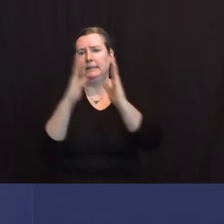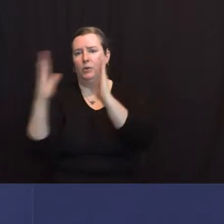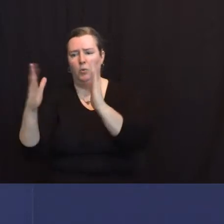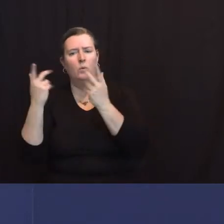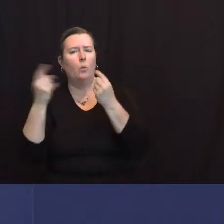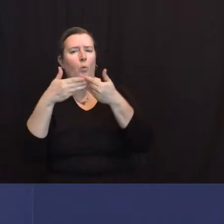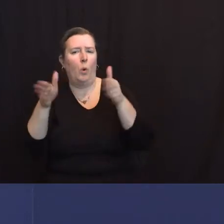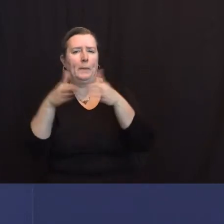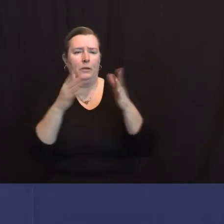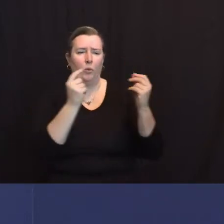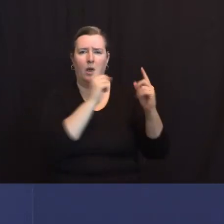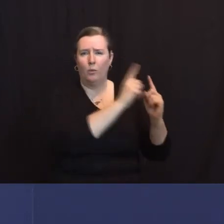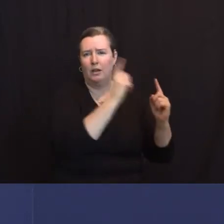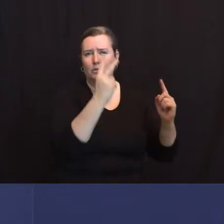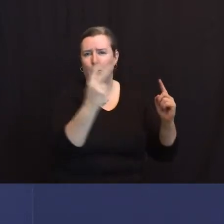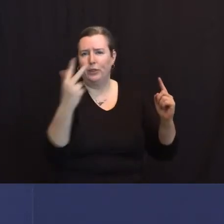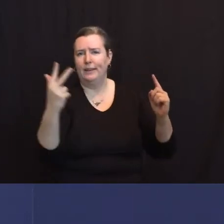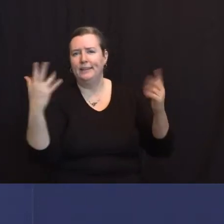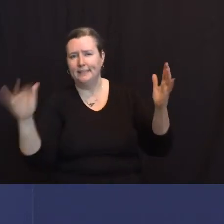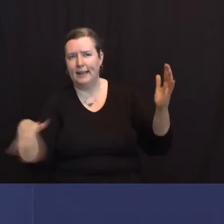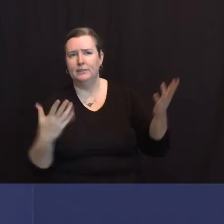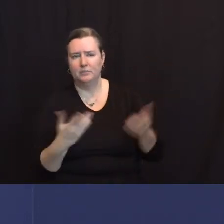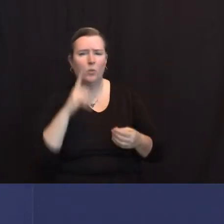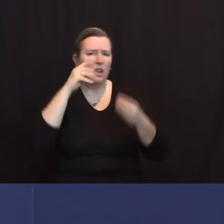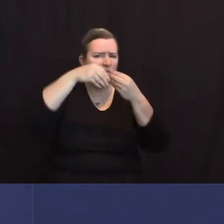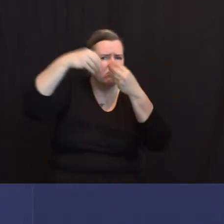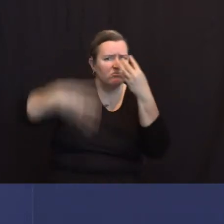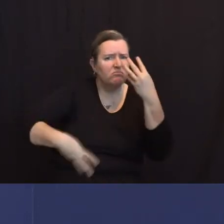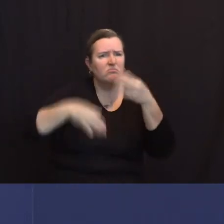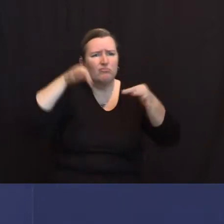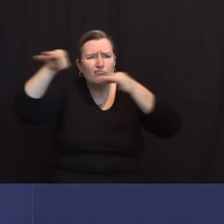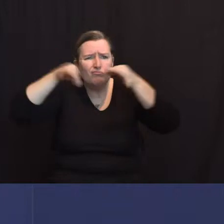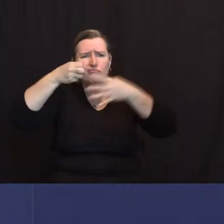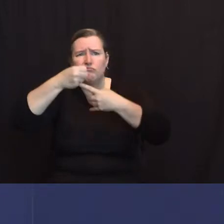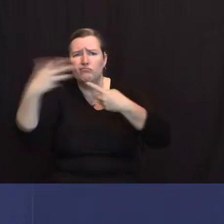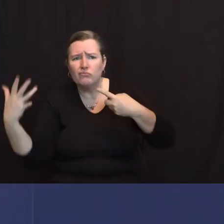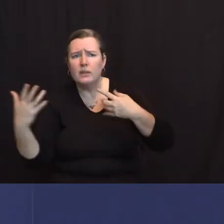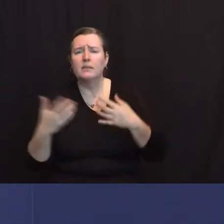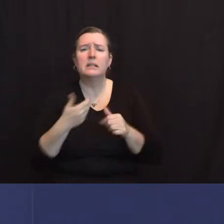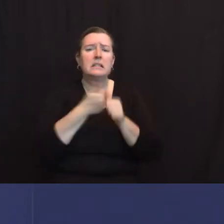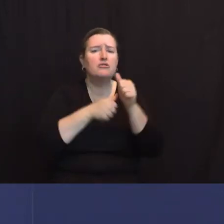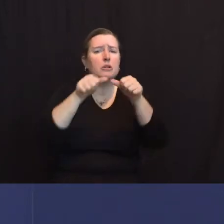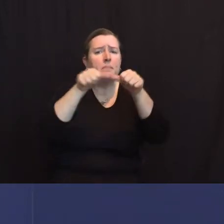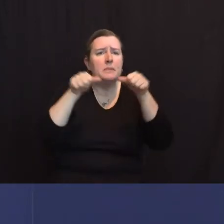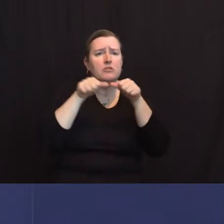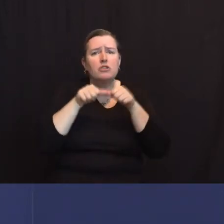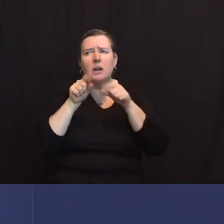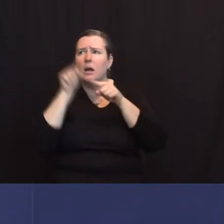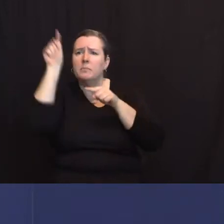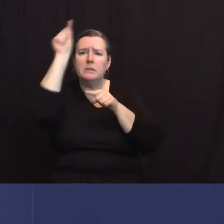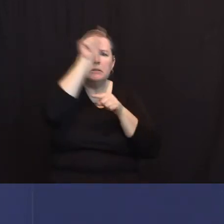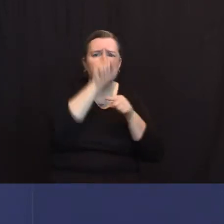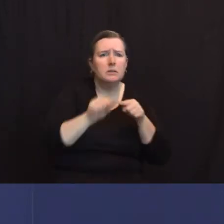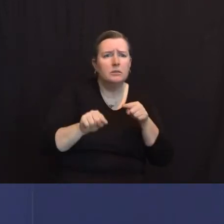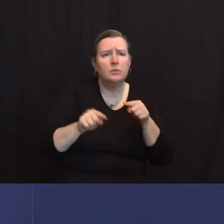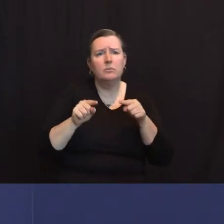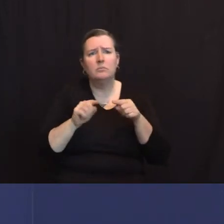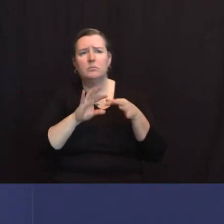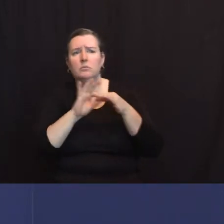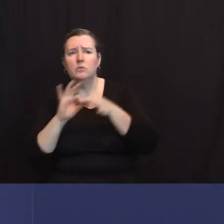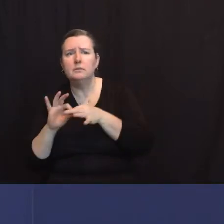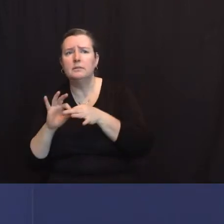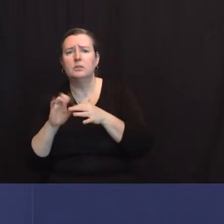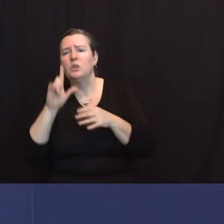in the state and link to summaries of their inspections, making it easier